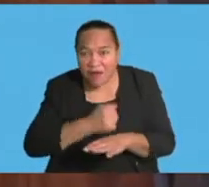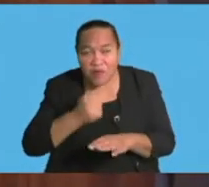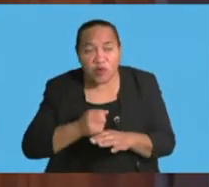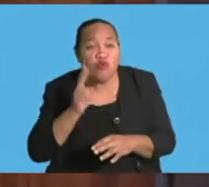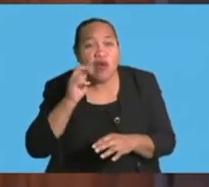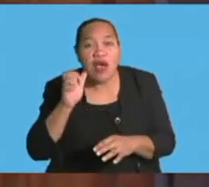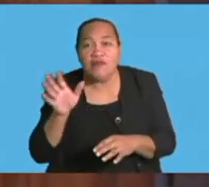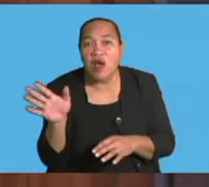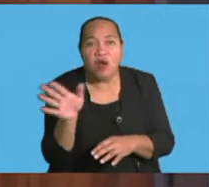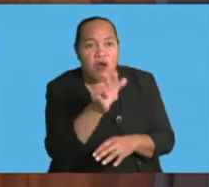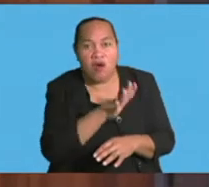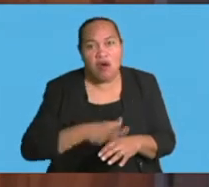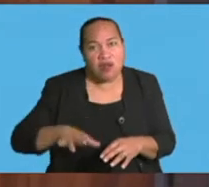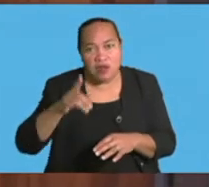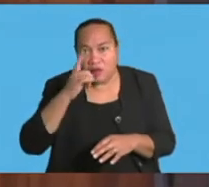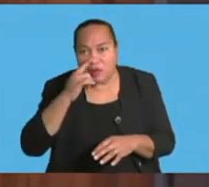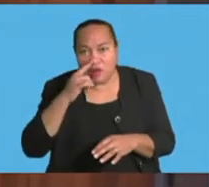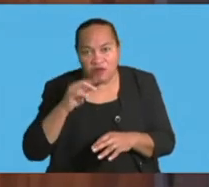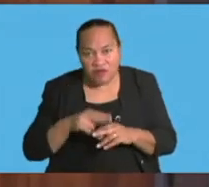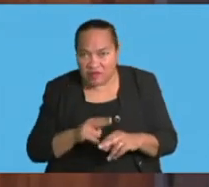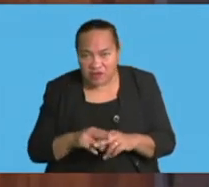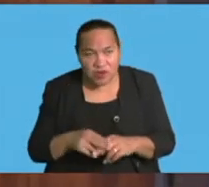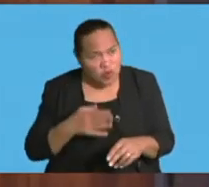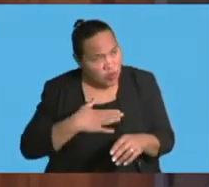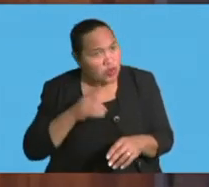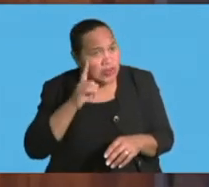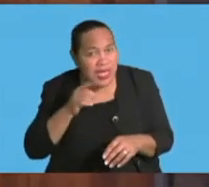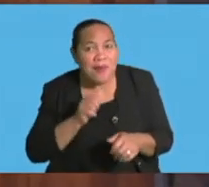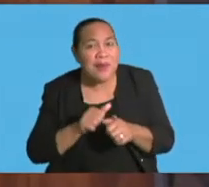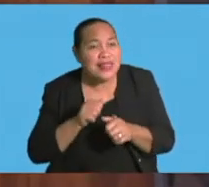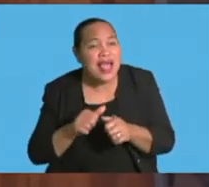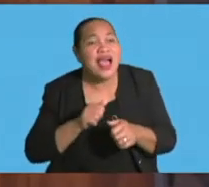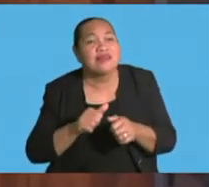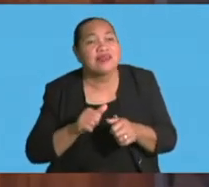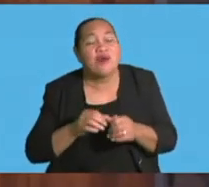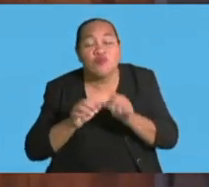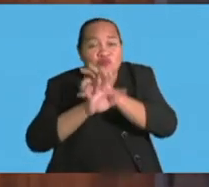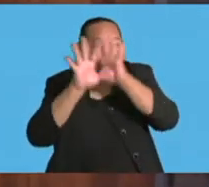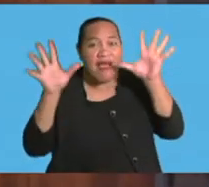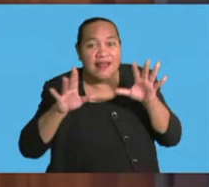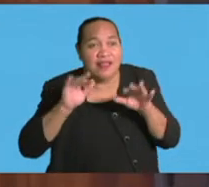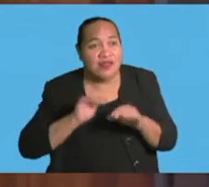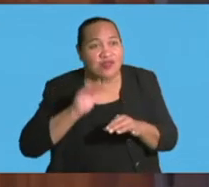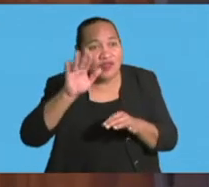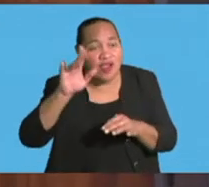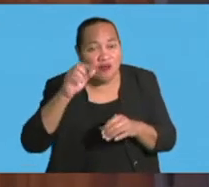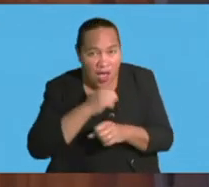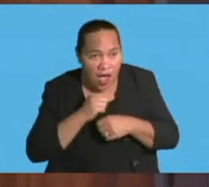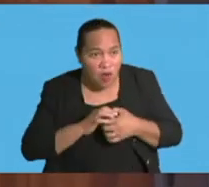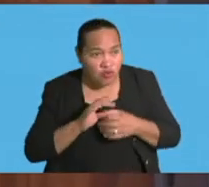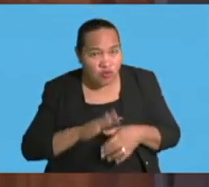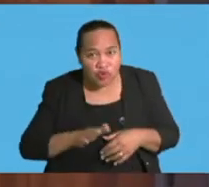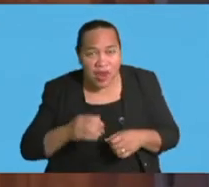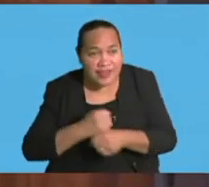all Fijians? Do we not want to see a better and brighter future for our children and generations to come? Do we not